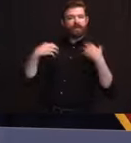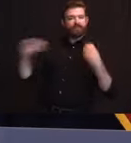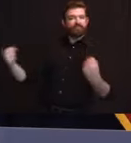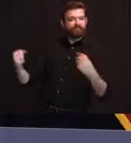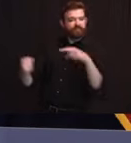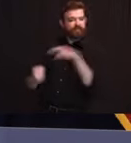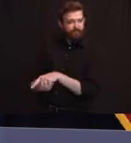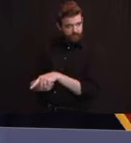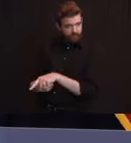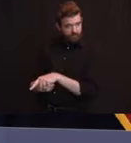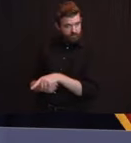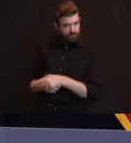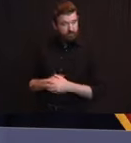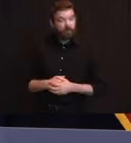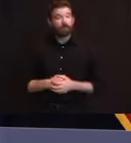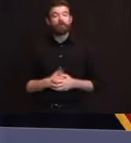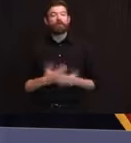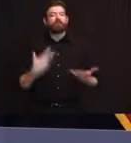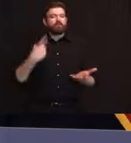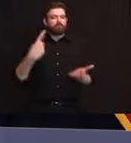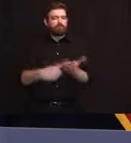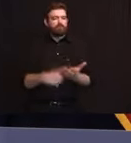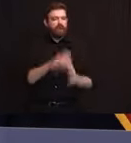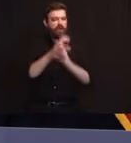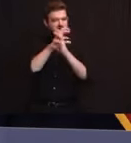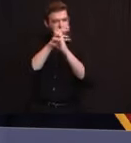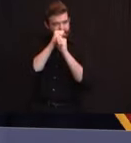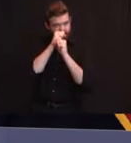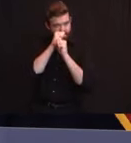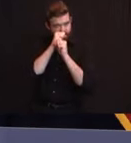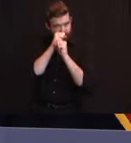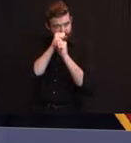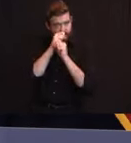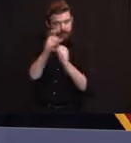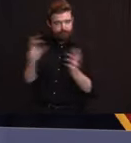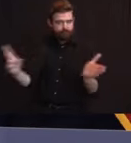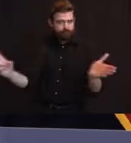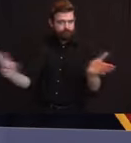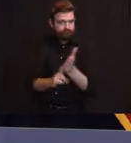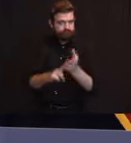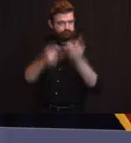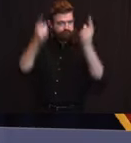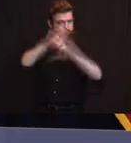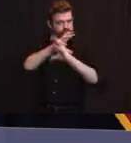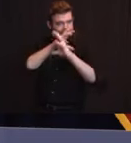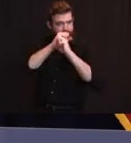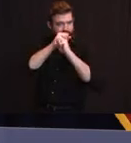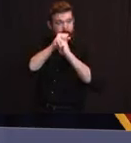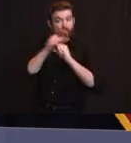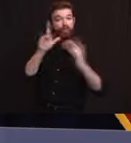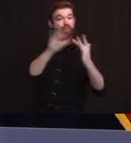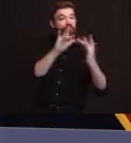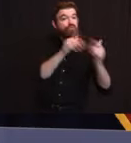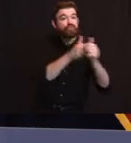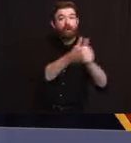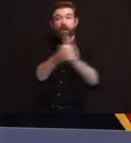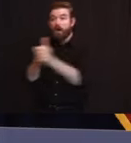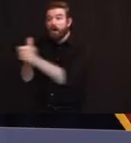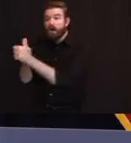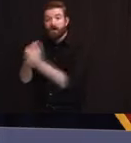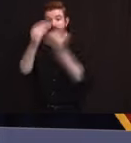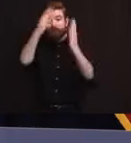and sign a confidentiality agreement during this initial training. The second phase of the course, trainees will learn